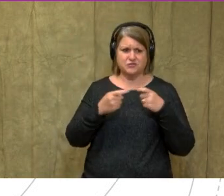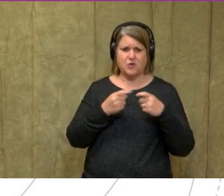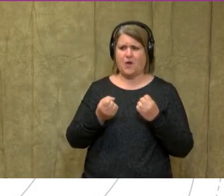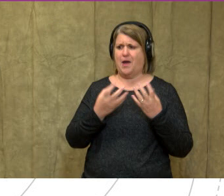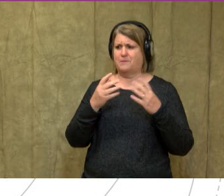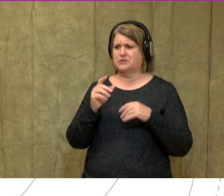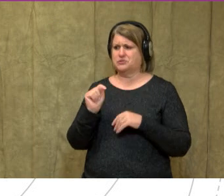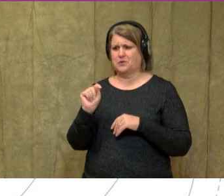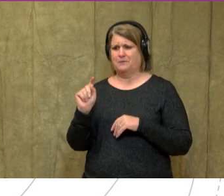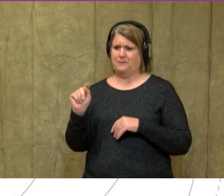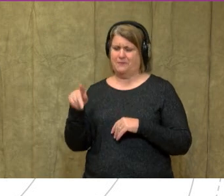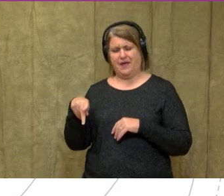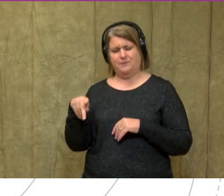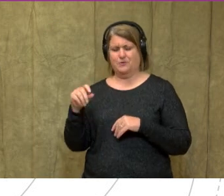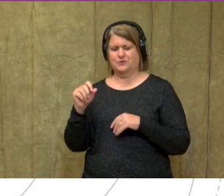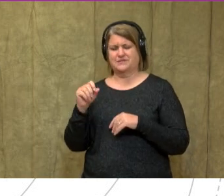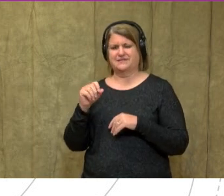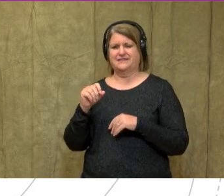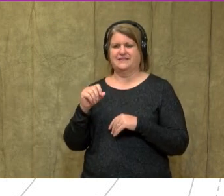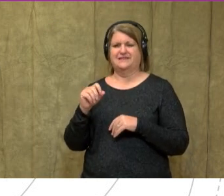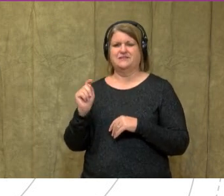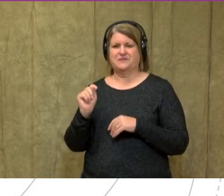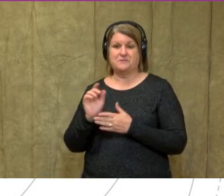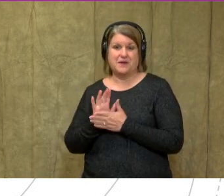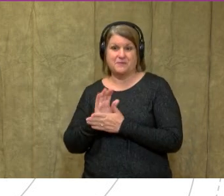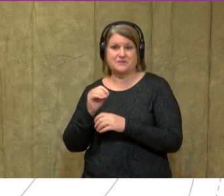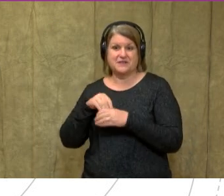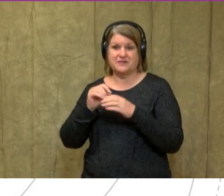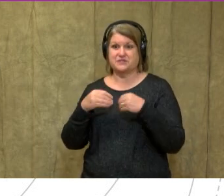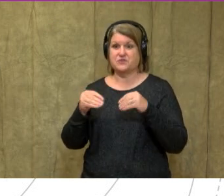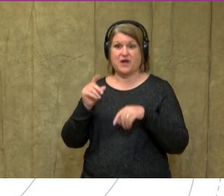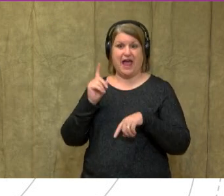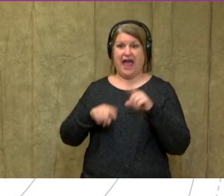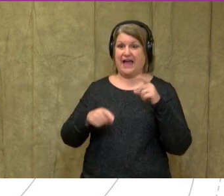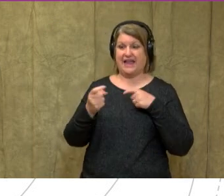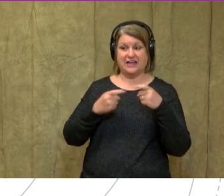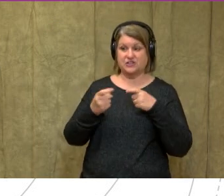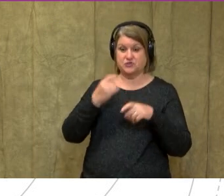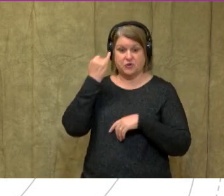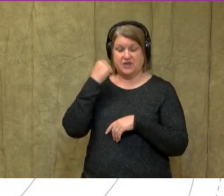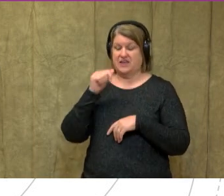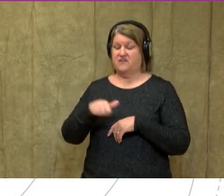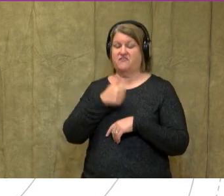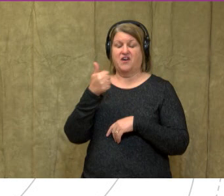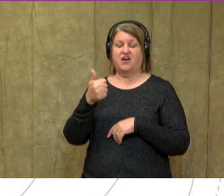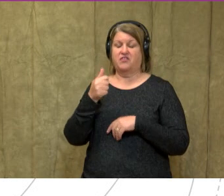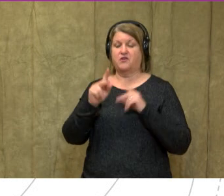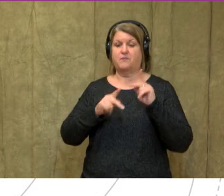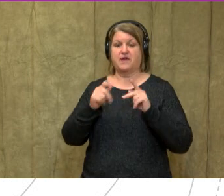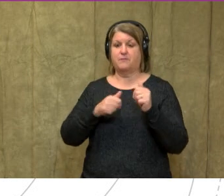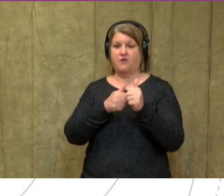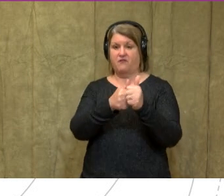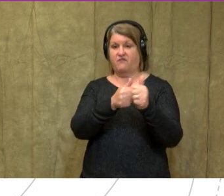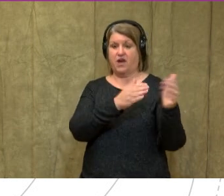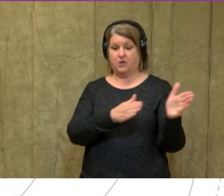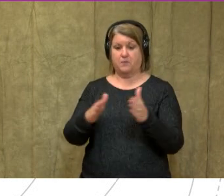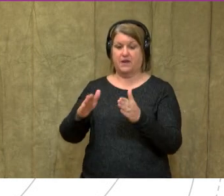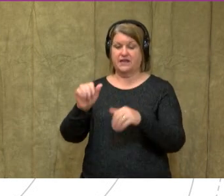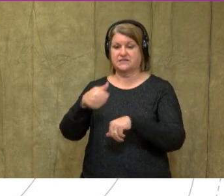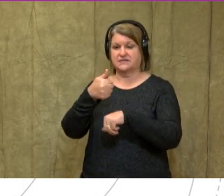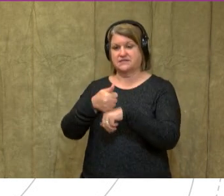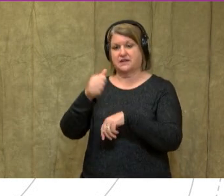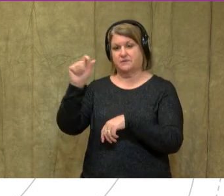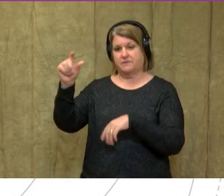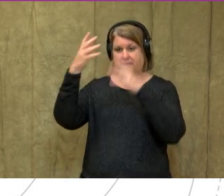store. I can't control if other people are following the plan laid out by the governor or